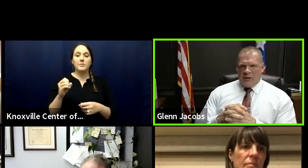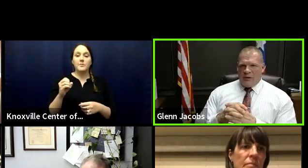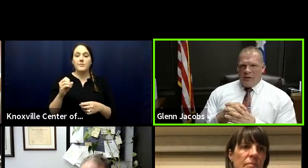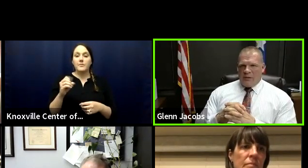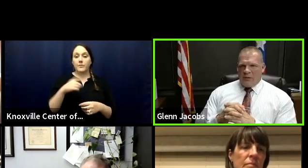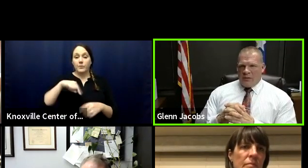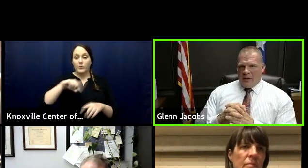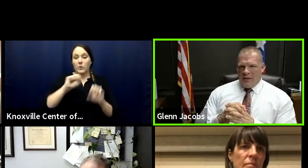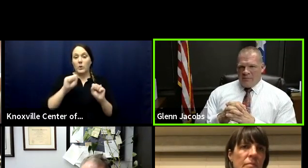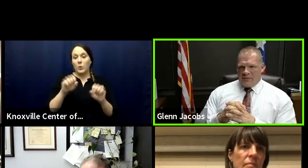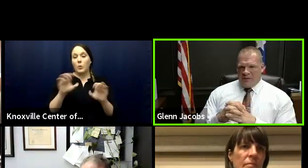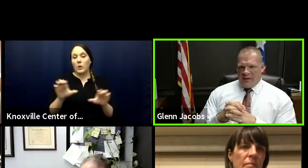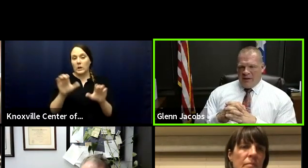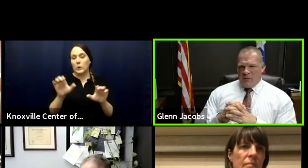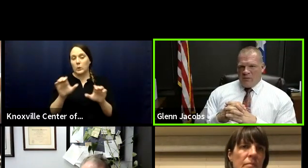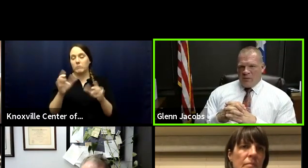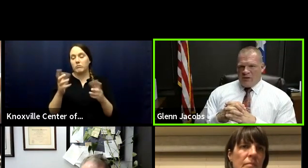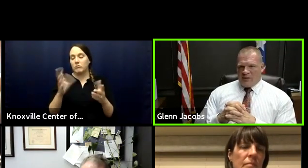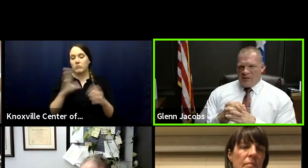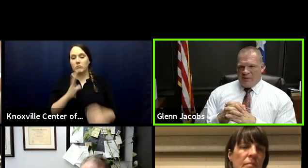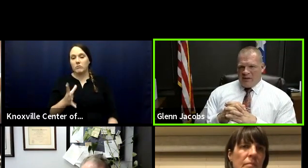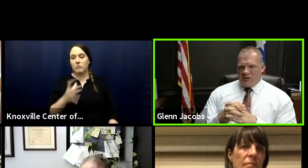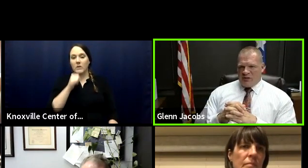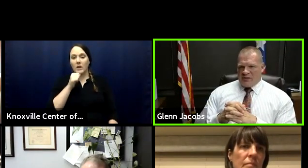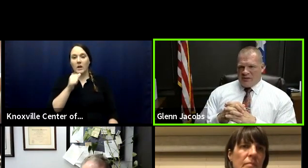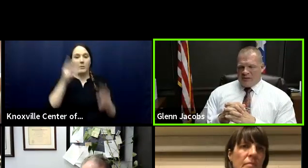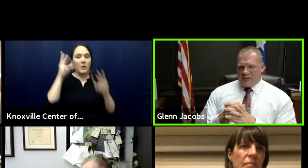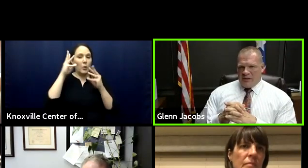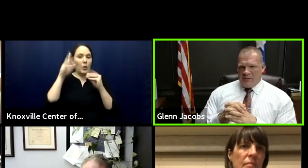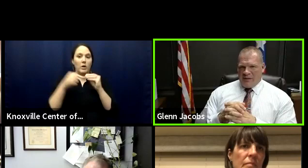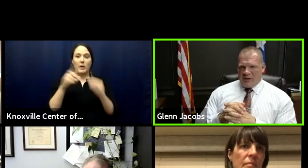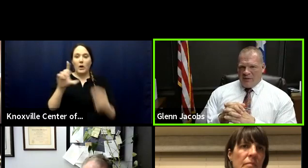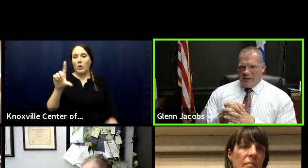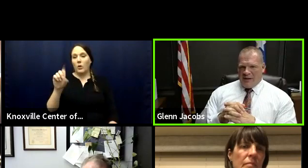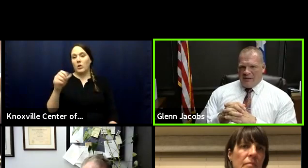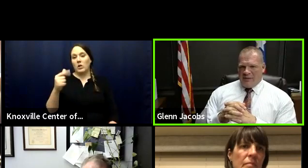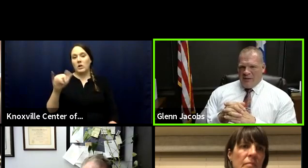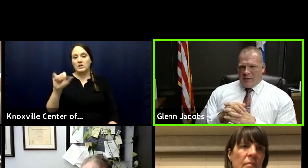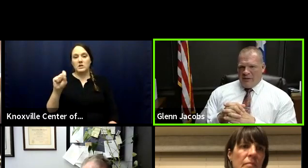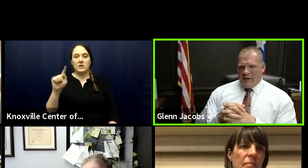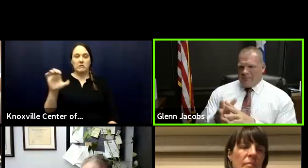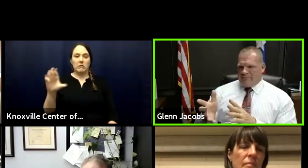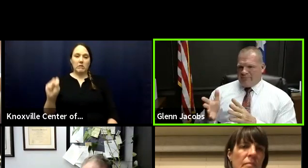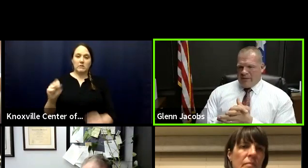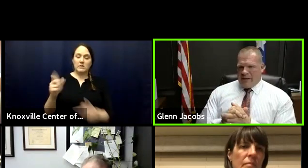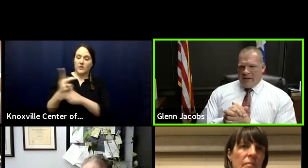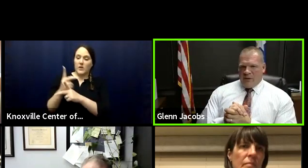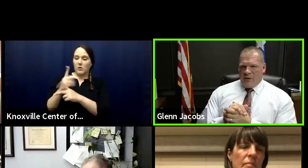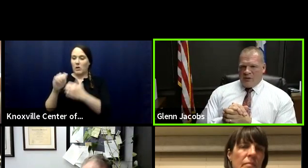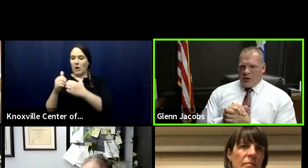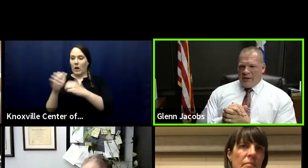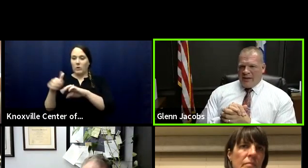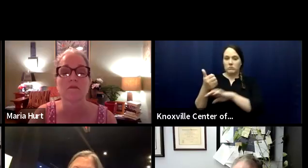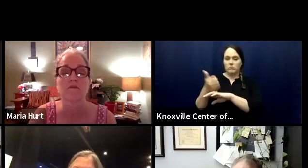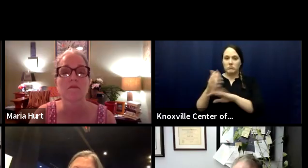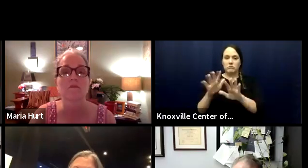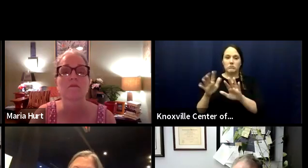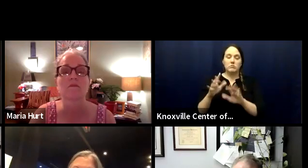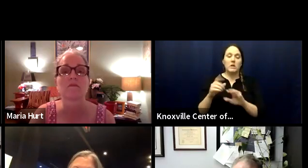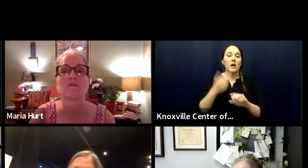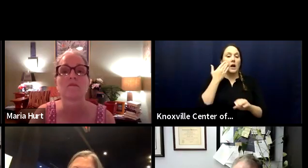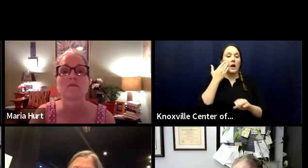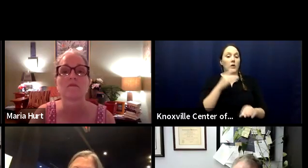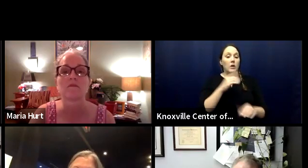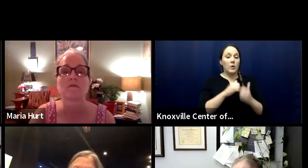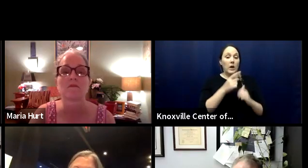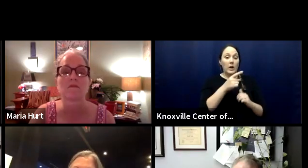we can do it. So I wouldn't worry too much about the logistics. Dr. Buchanan, I don't know on your end how you feel about